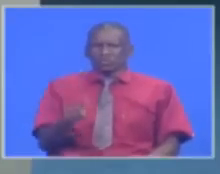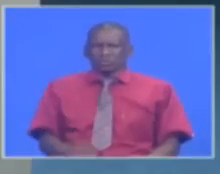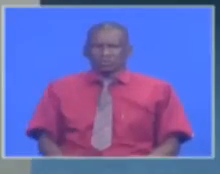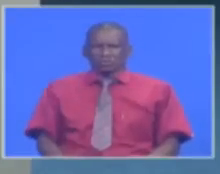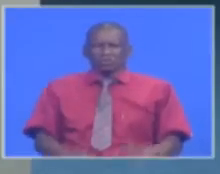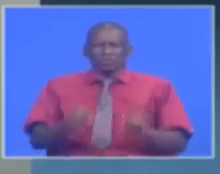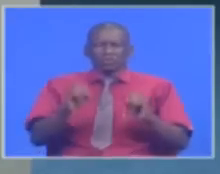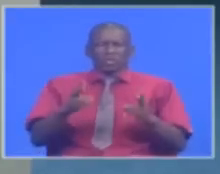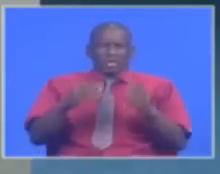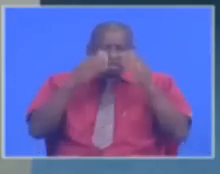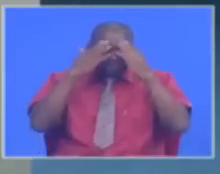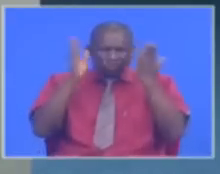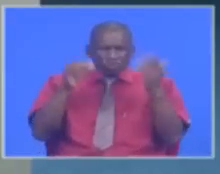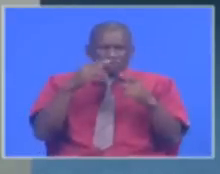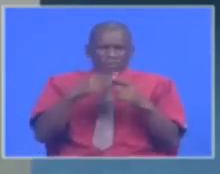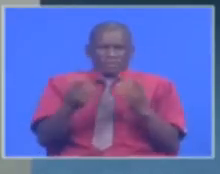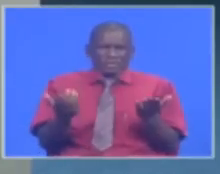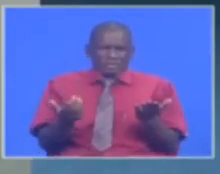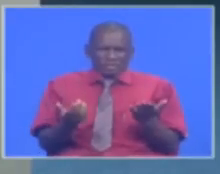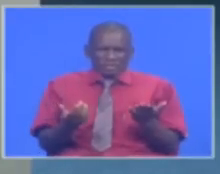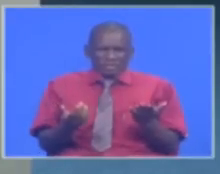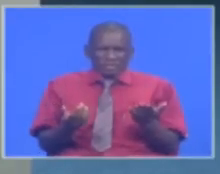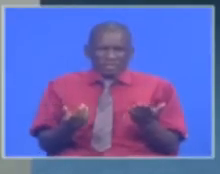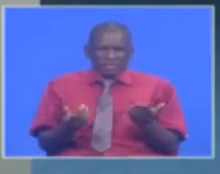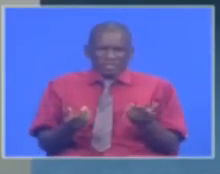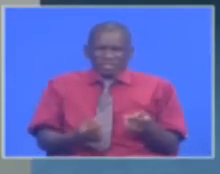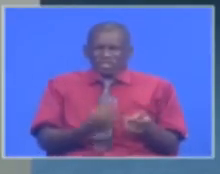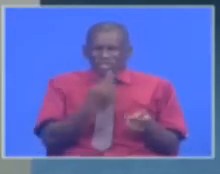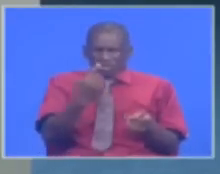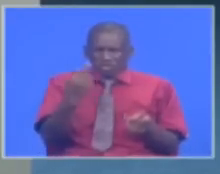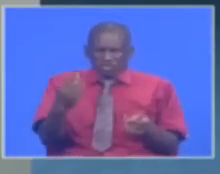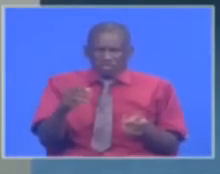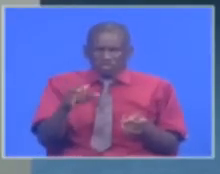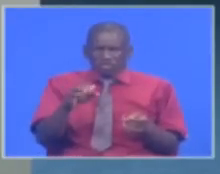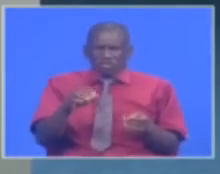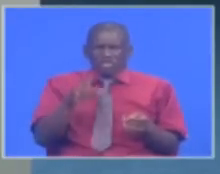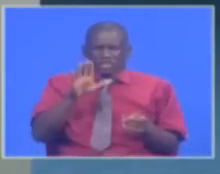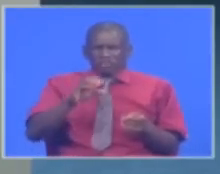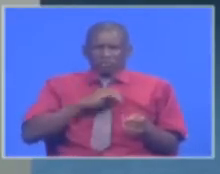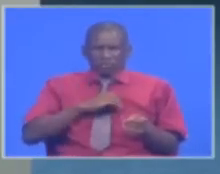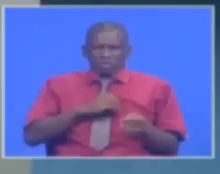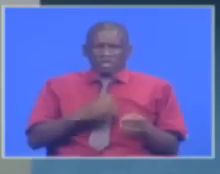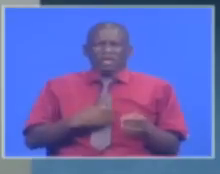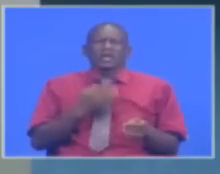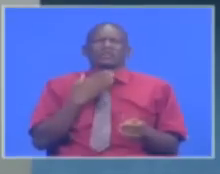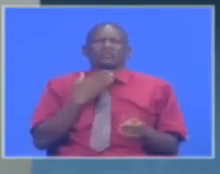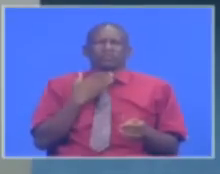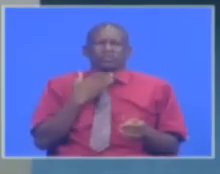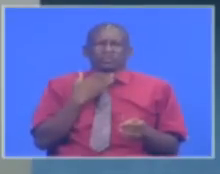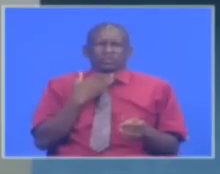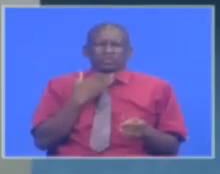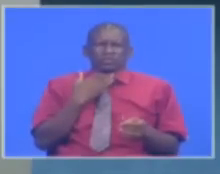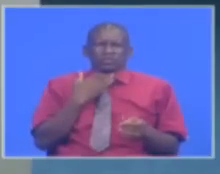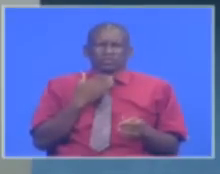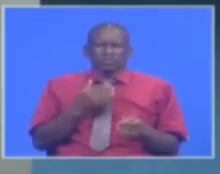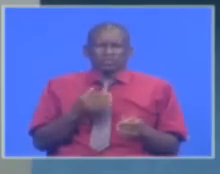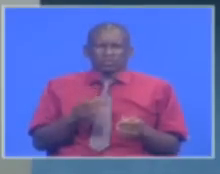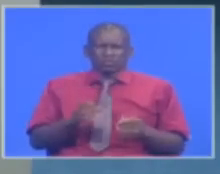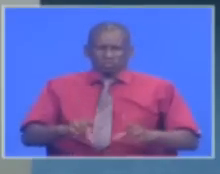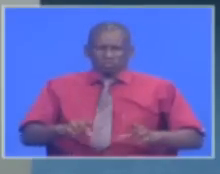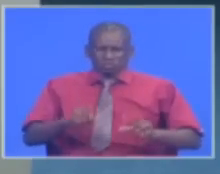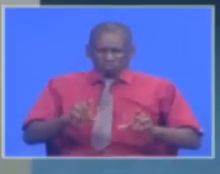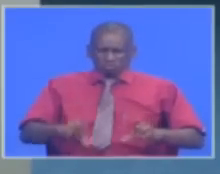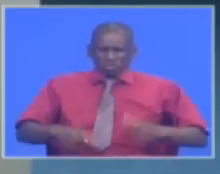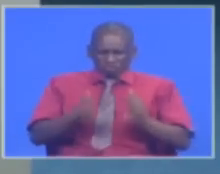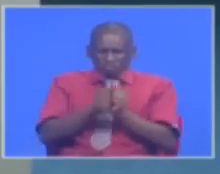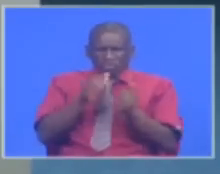Well, I don't know about you, but to each his own. I wouldn't want to live it up after I die. I don't know about